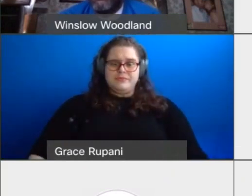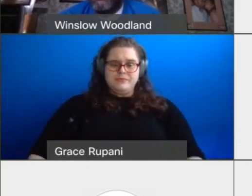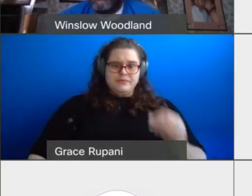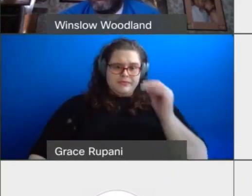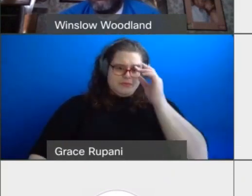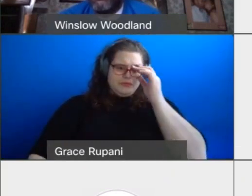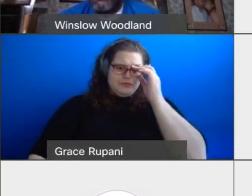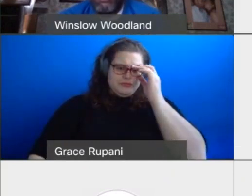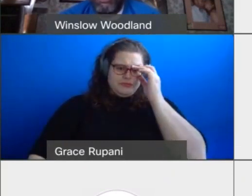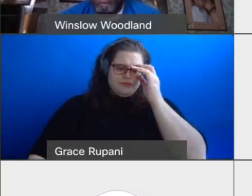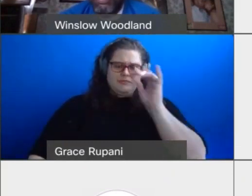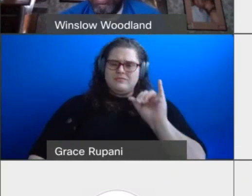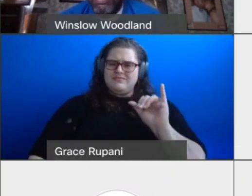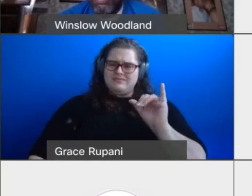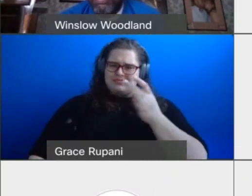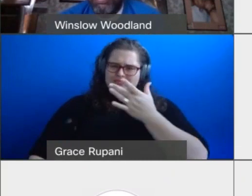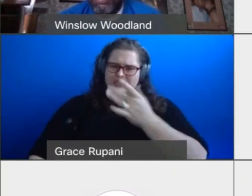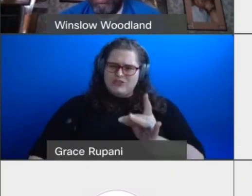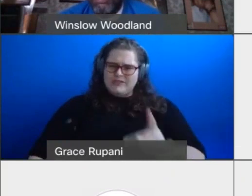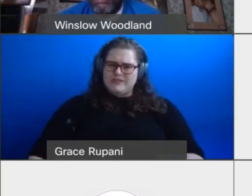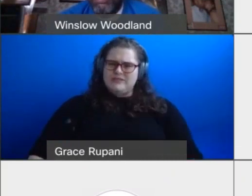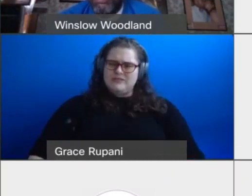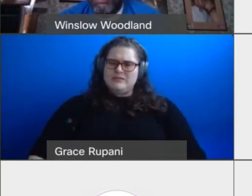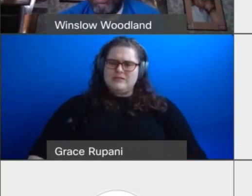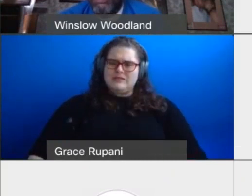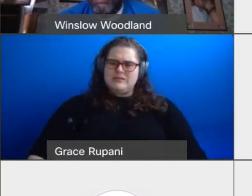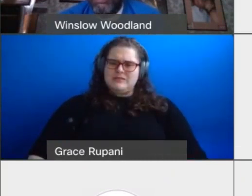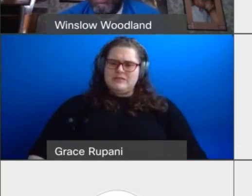well, that's interesting. Oh.